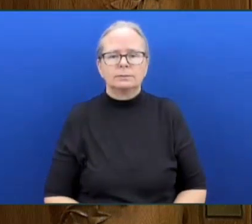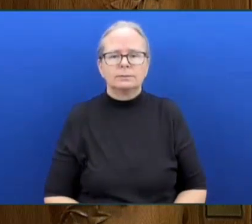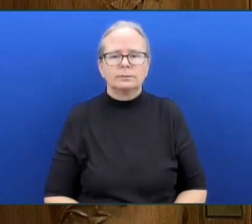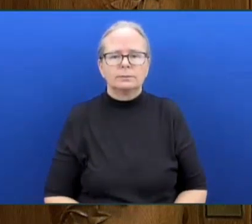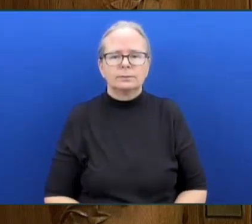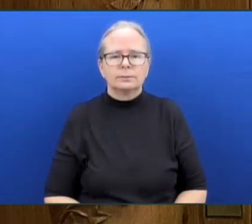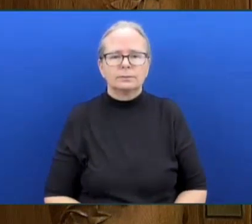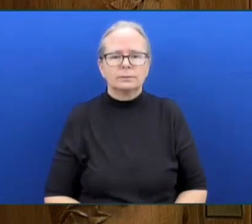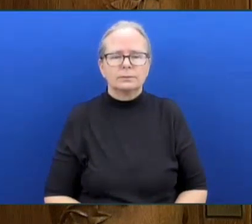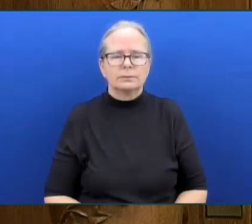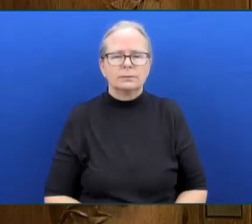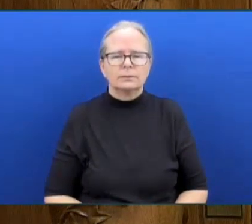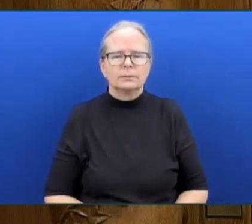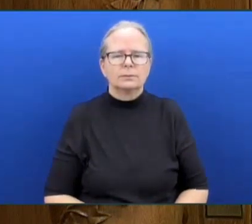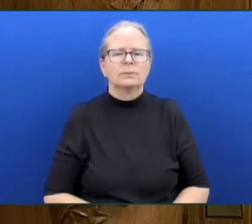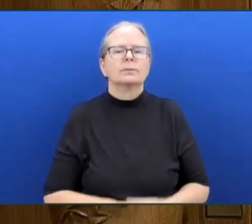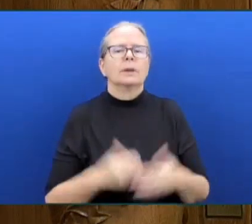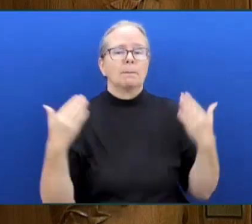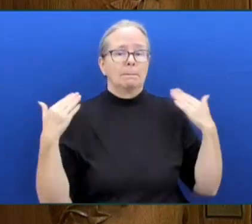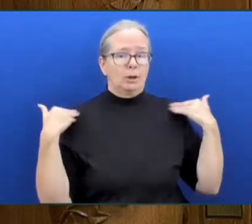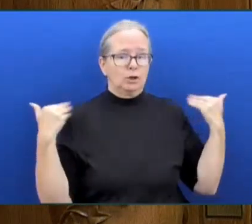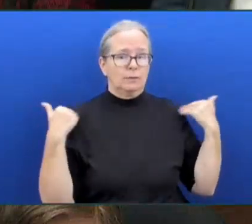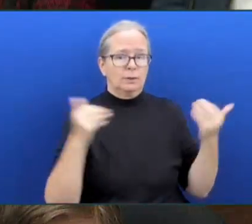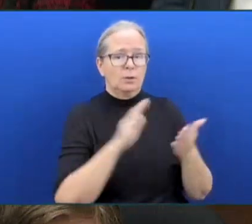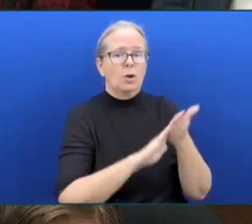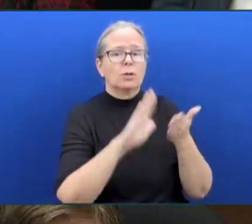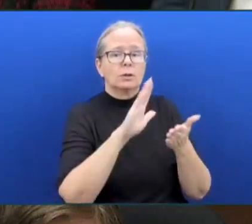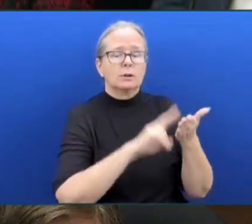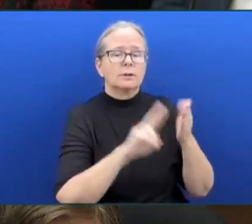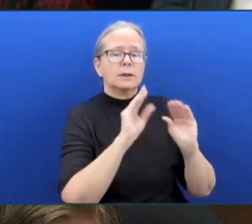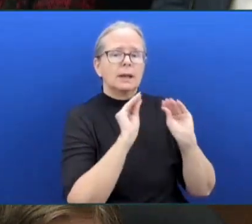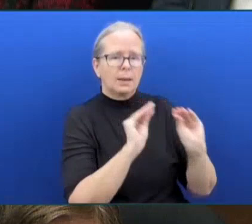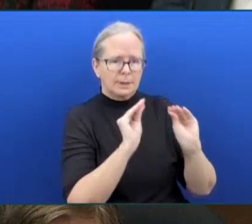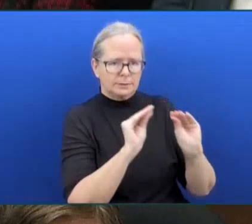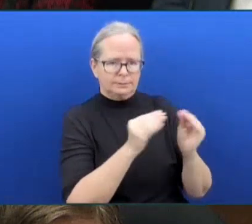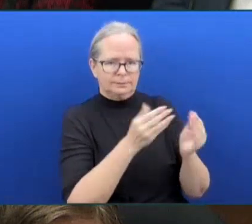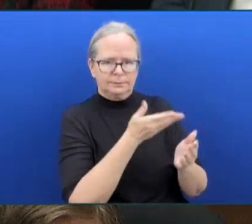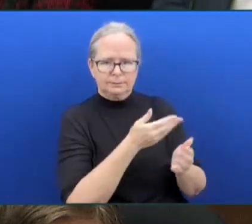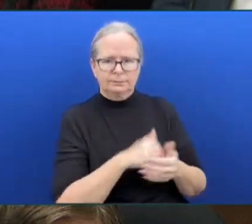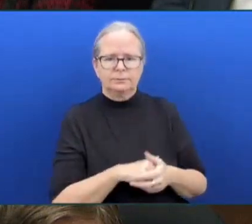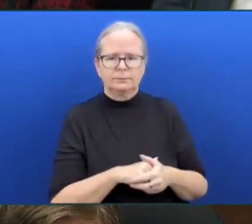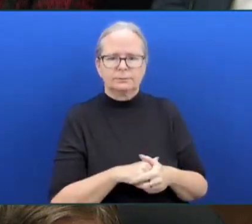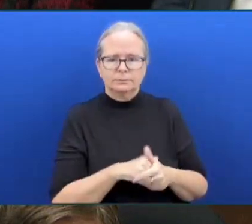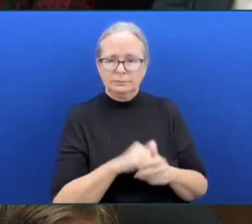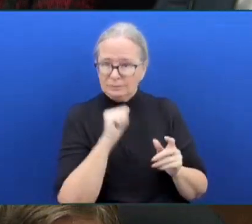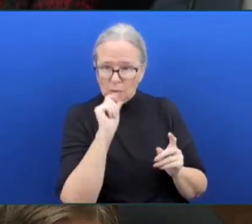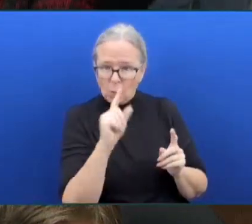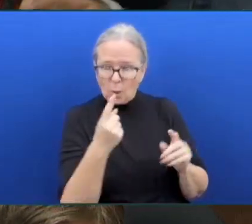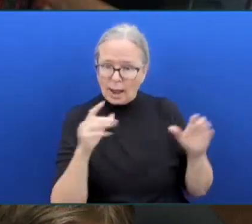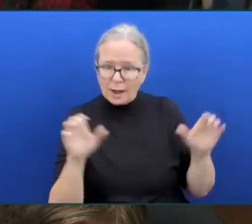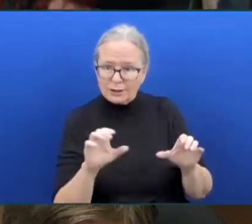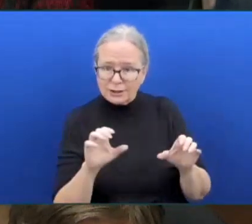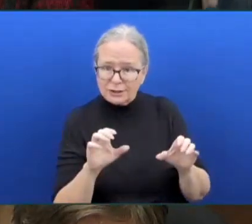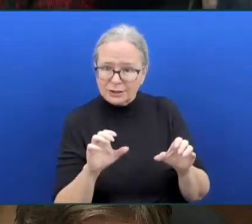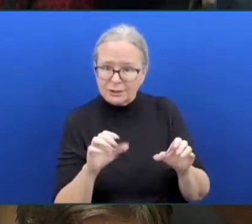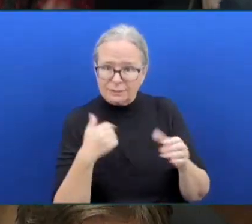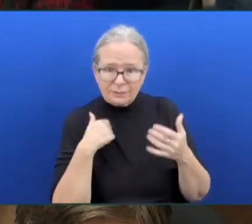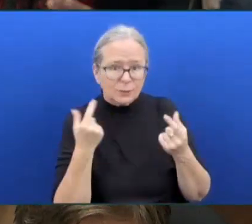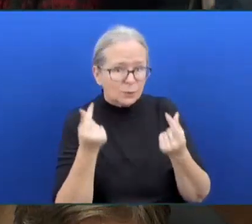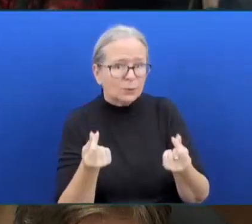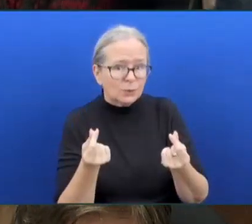Minister of Post-Secondary Education. Mr. Speaker, we're doing more than acting on it, we're funding it. We're funding the work, something that they didn't